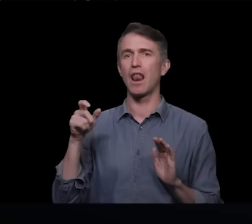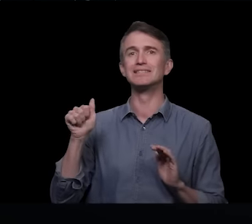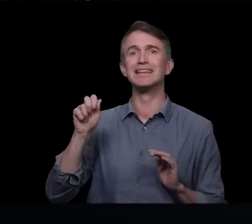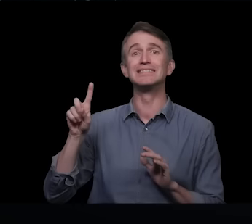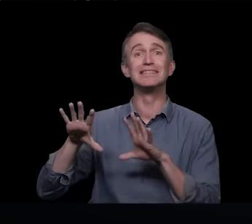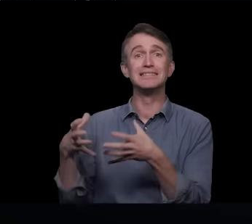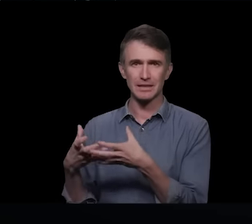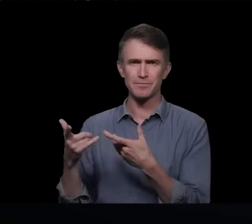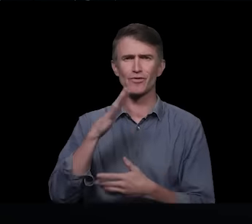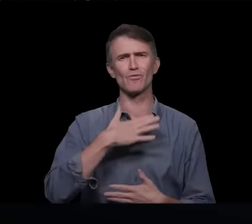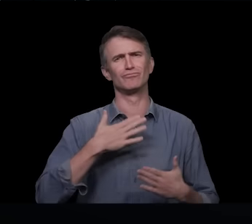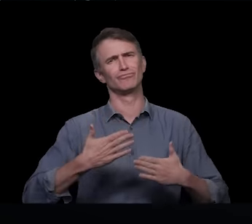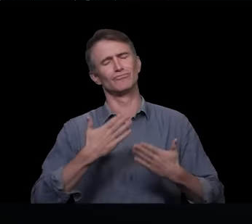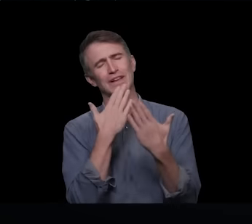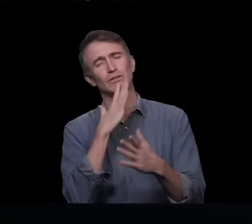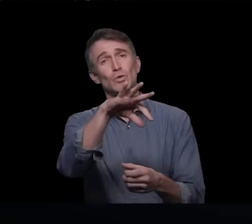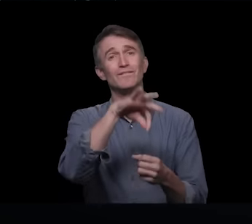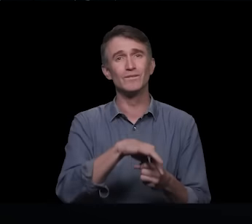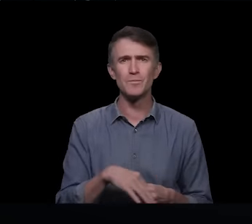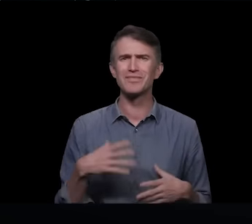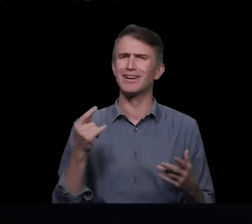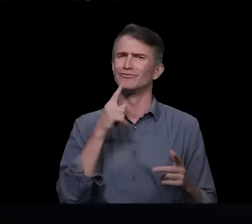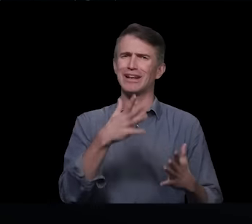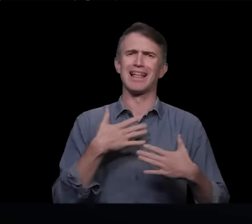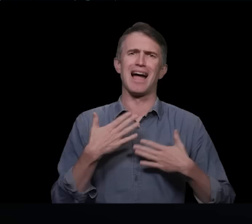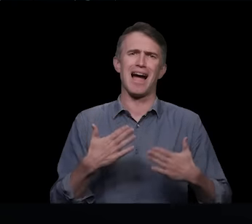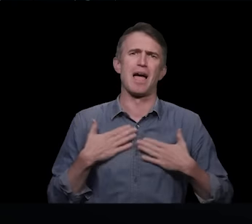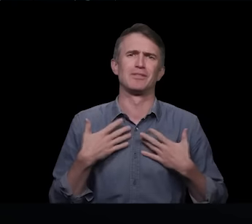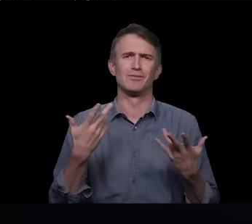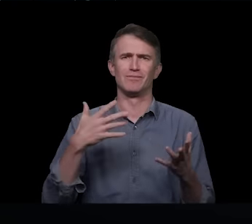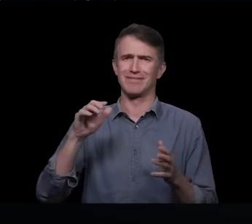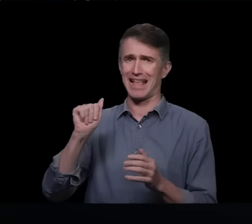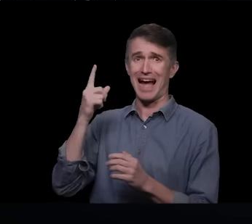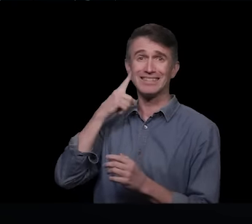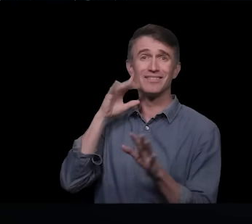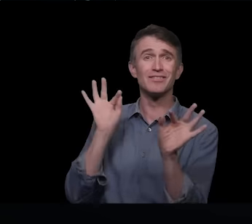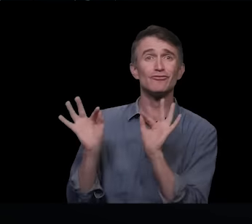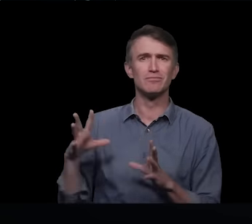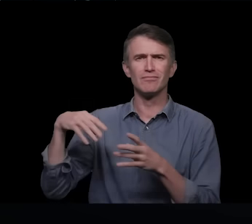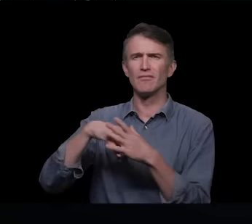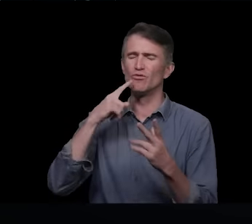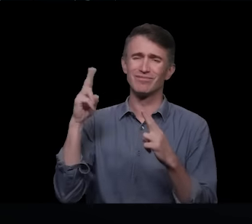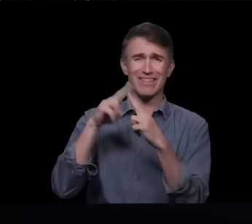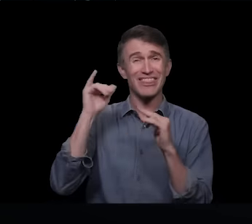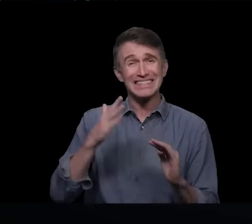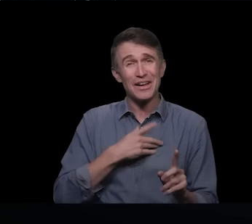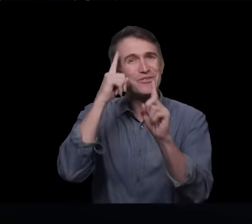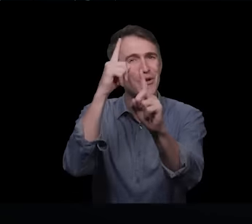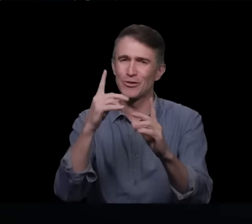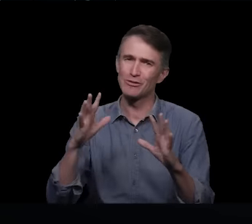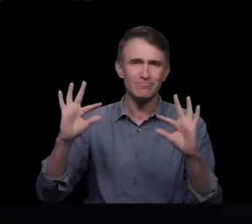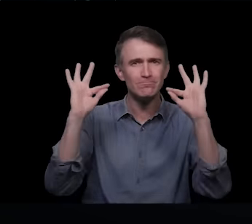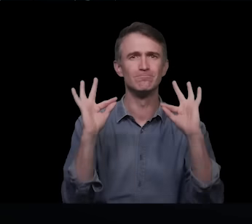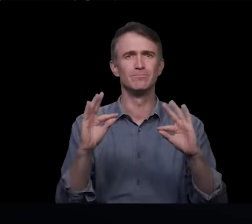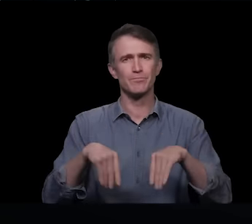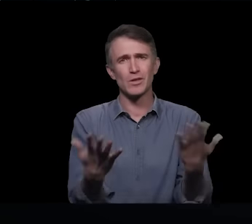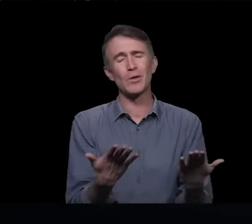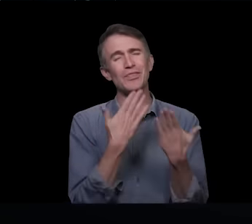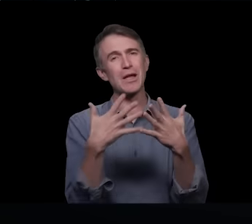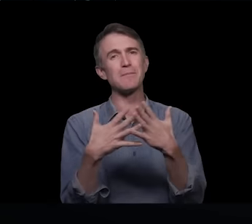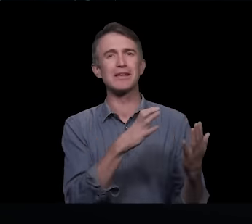team. We're so grateful for your vote and just really happy that you enjoyed our AD because that's ultimately our goal. Thank you to the American Council